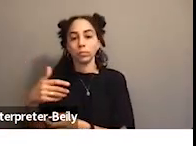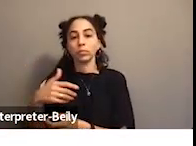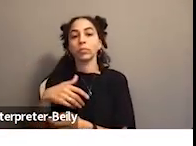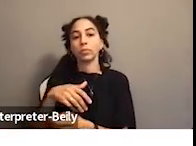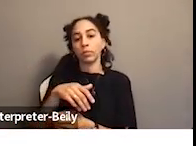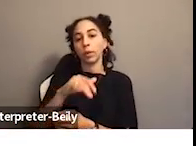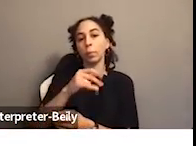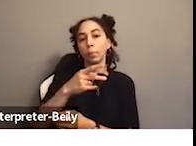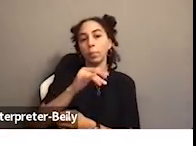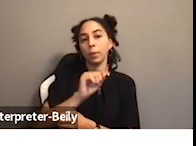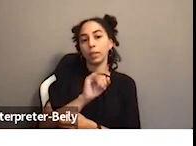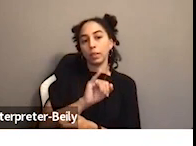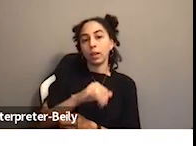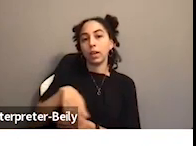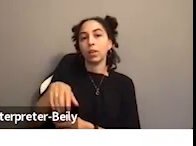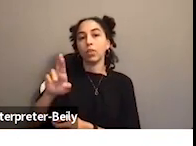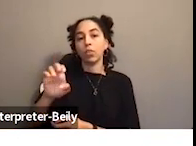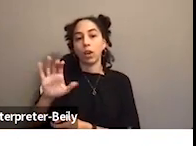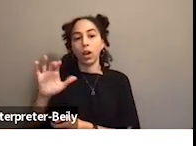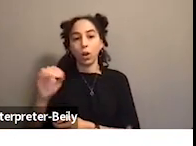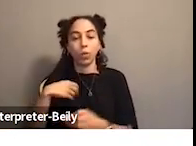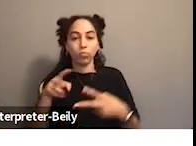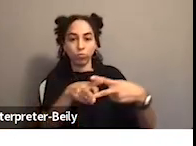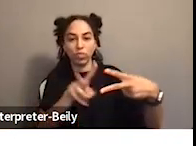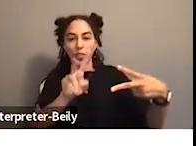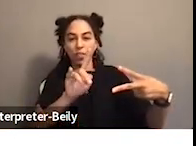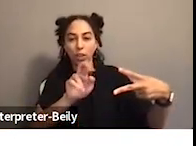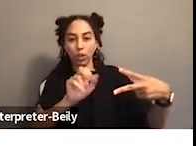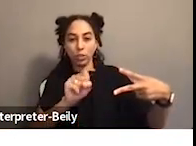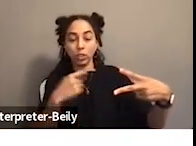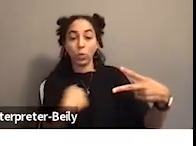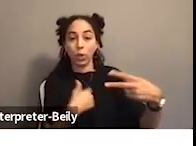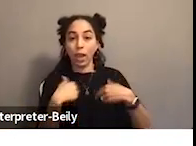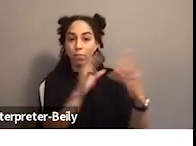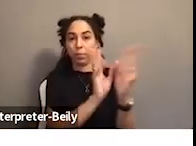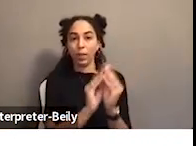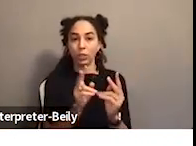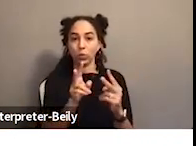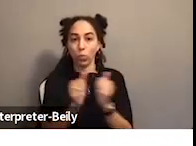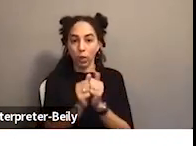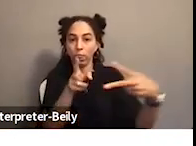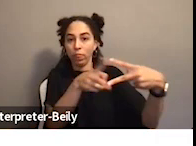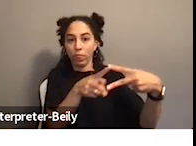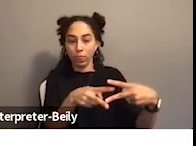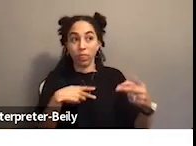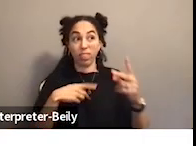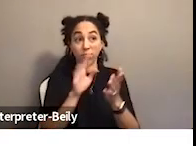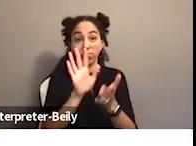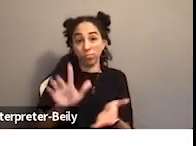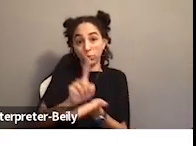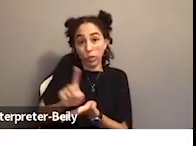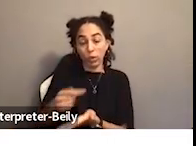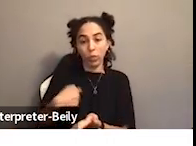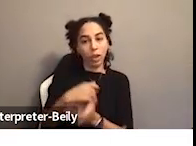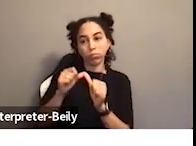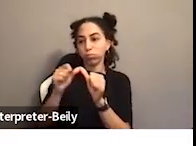have meetings with those entities every week, at least weekly. We have ongoing